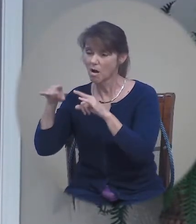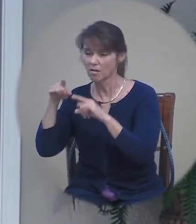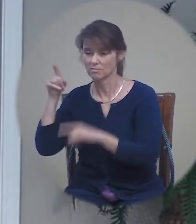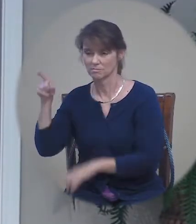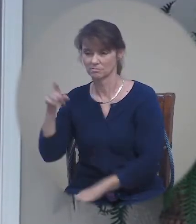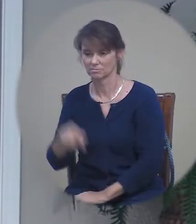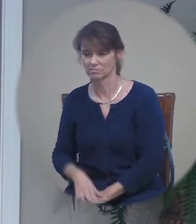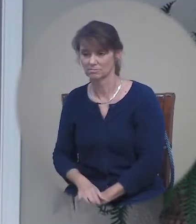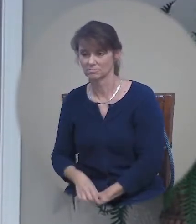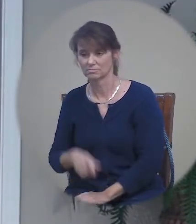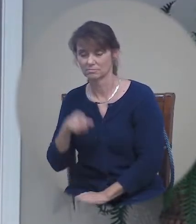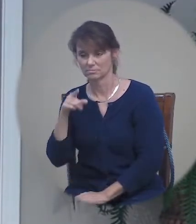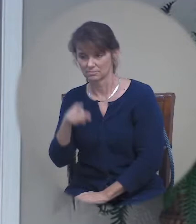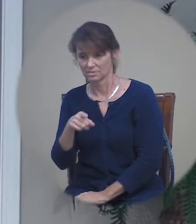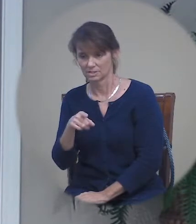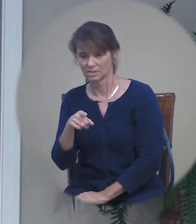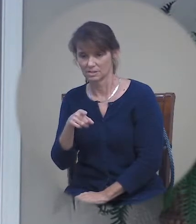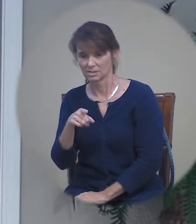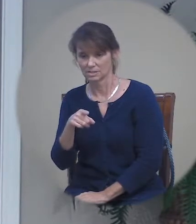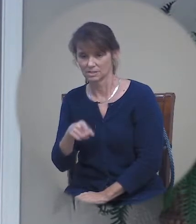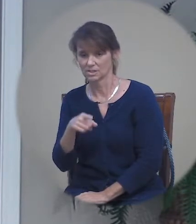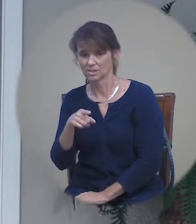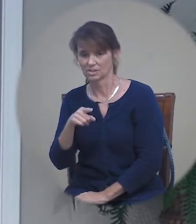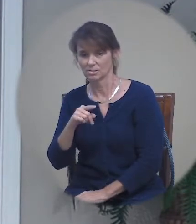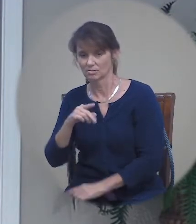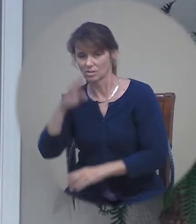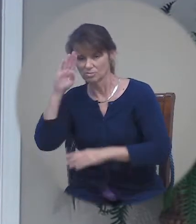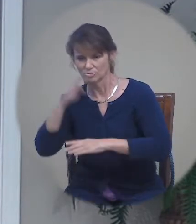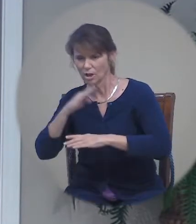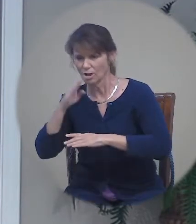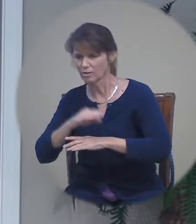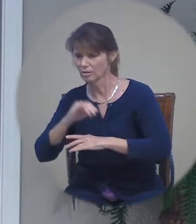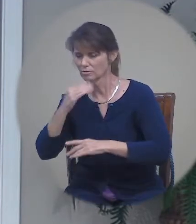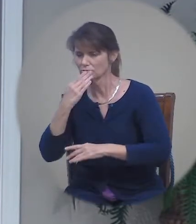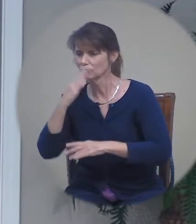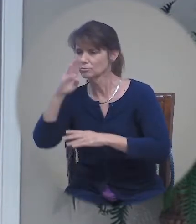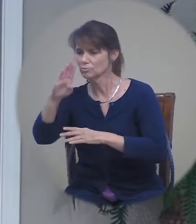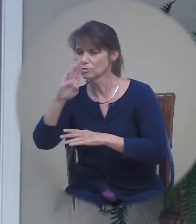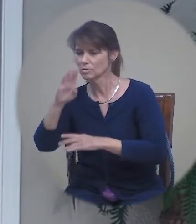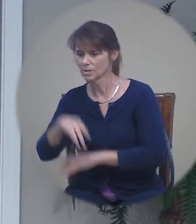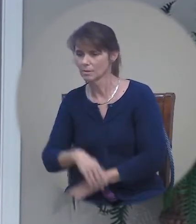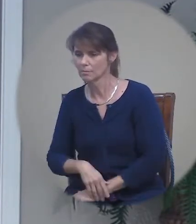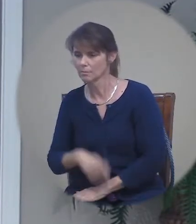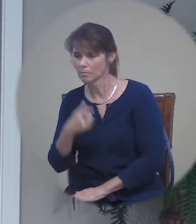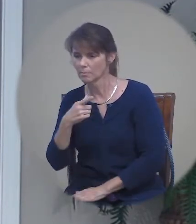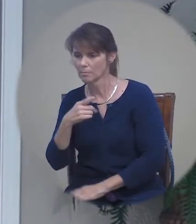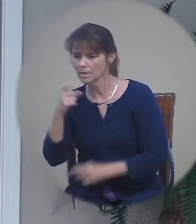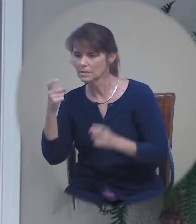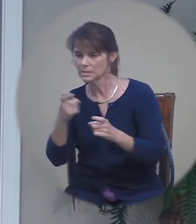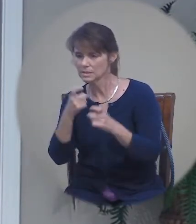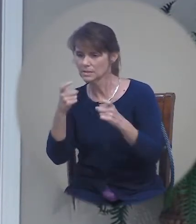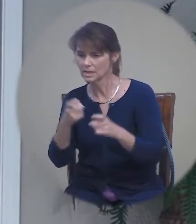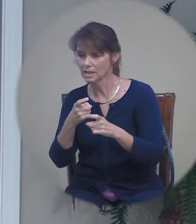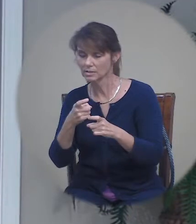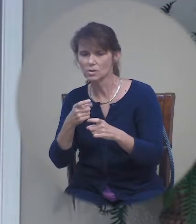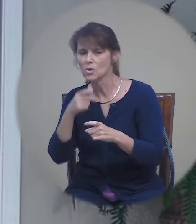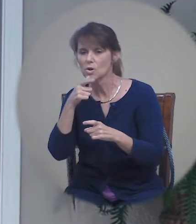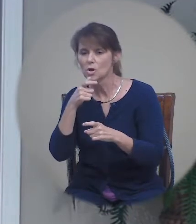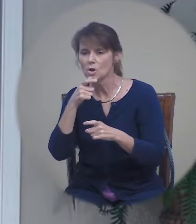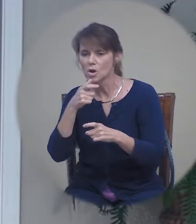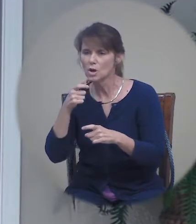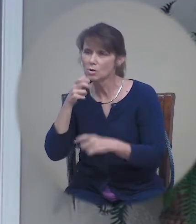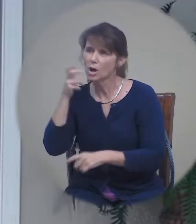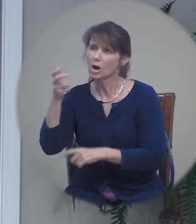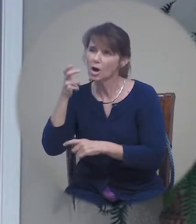has shaken her head behind you, the daughter of Jerusalem. Whom have you reproached and blasphemed? Against whom have you raised your voice